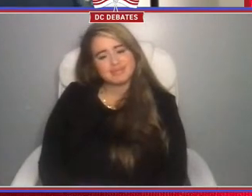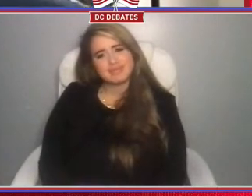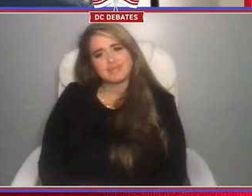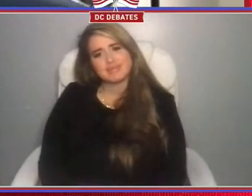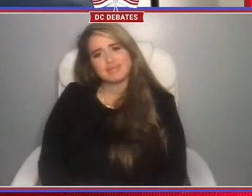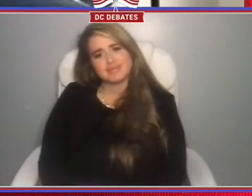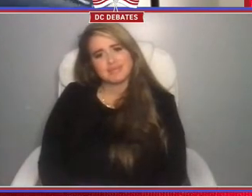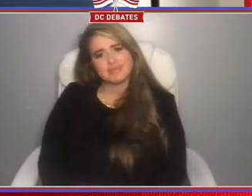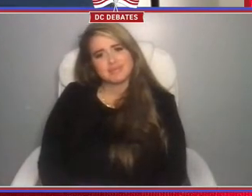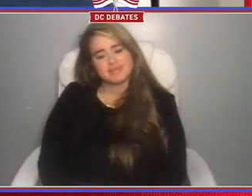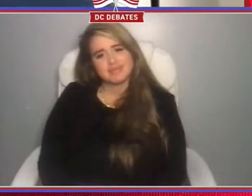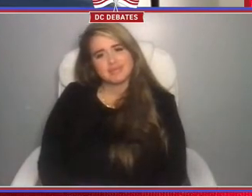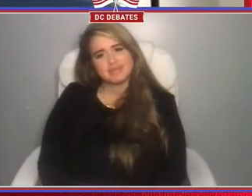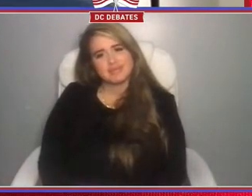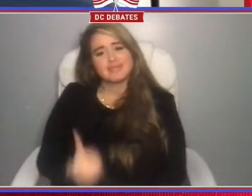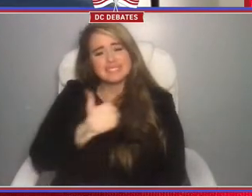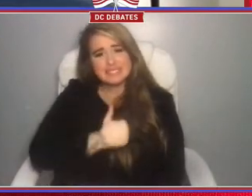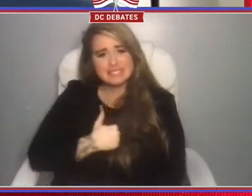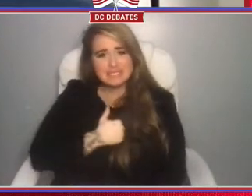Sorry.